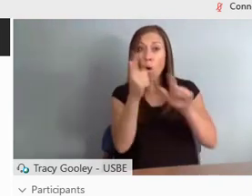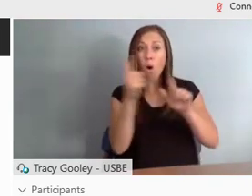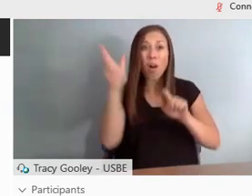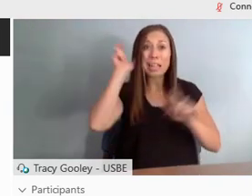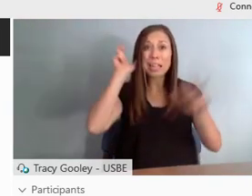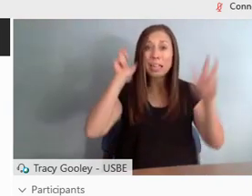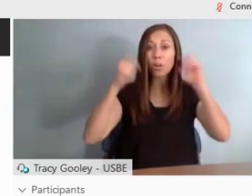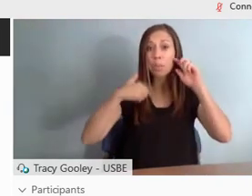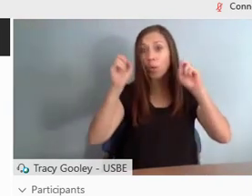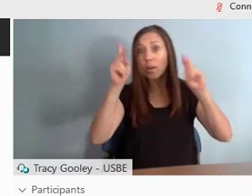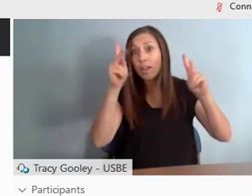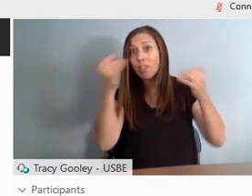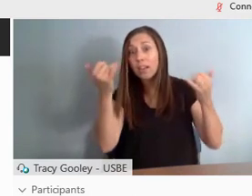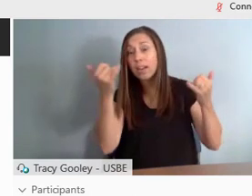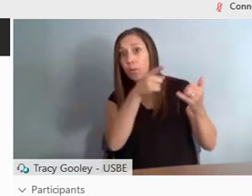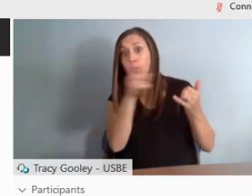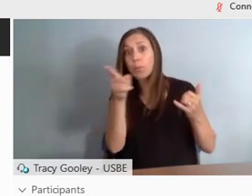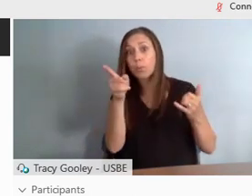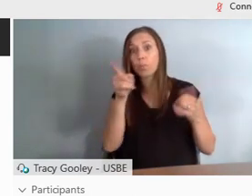fine out there?